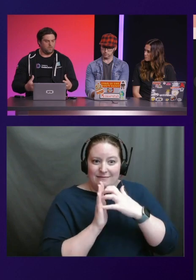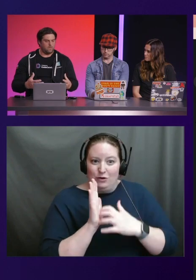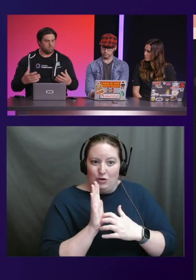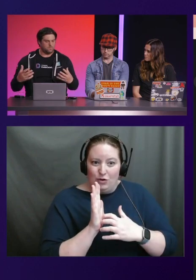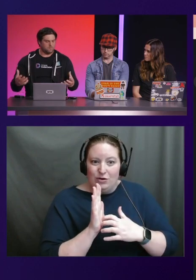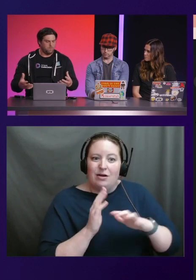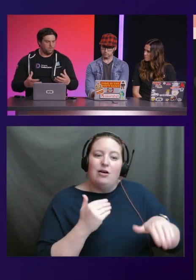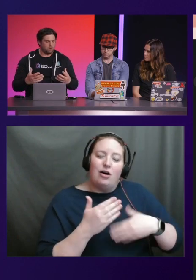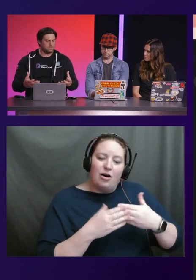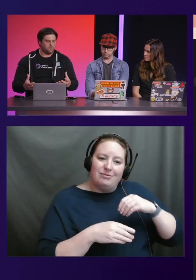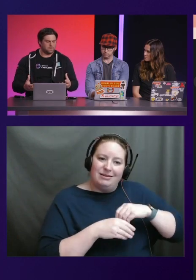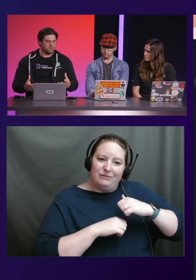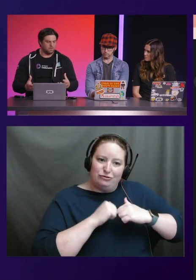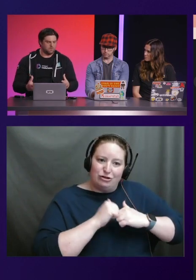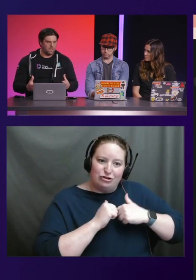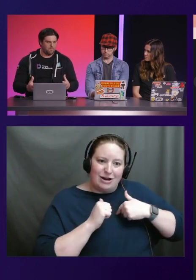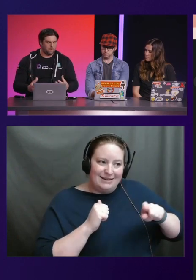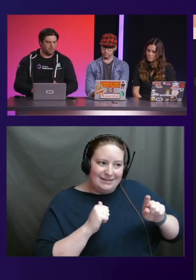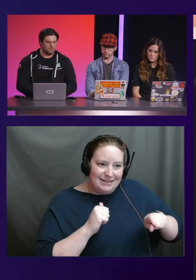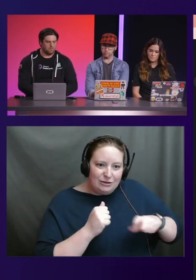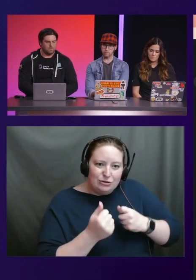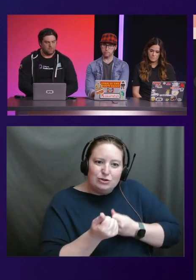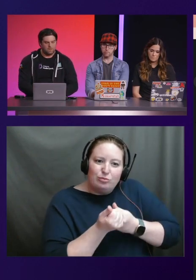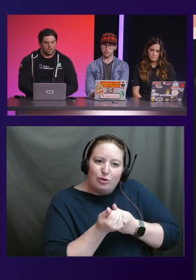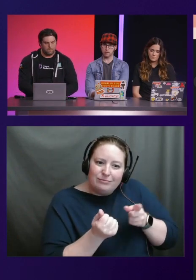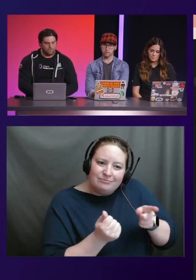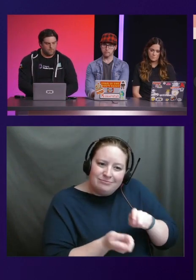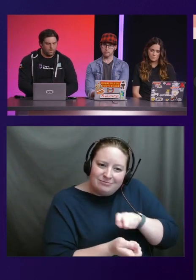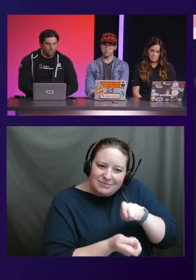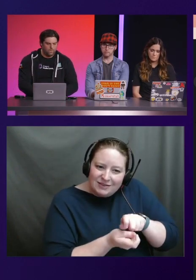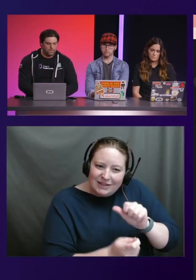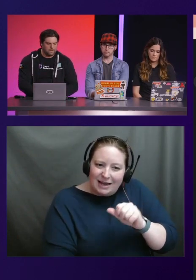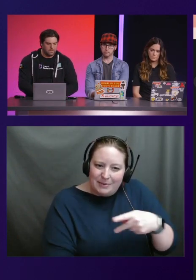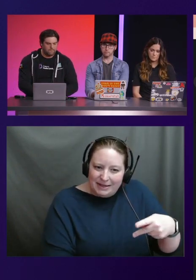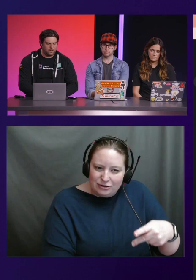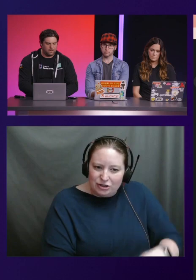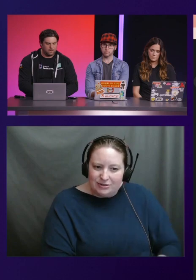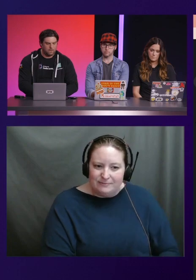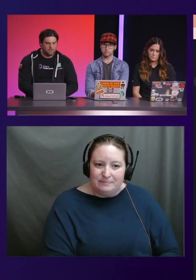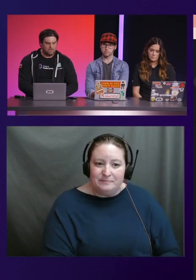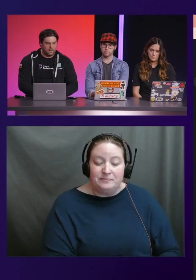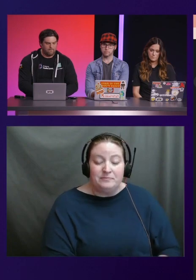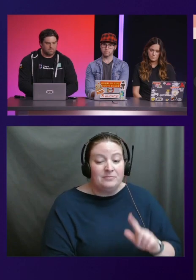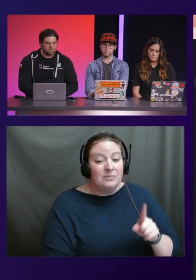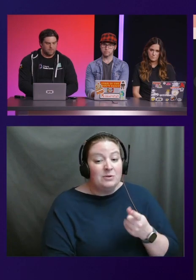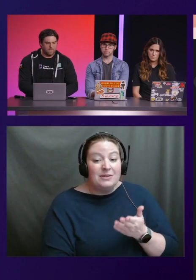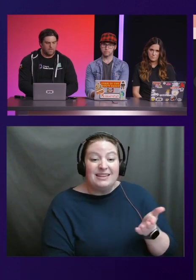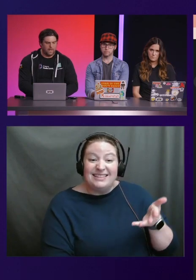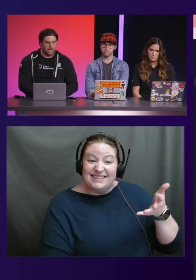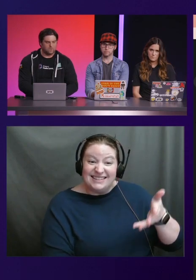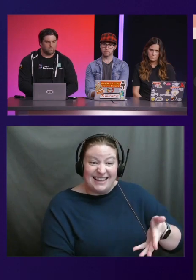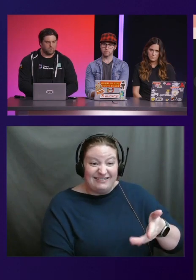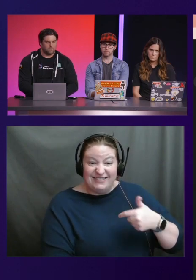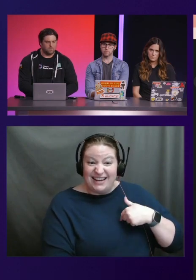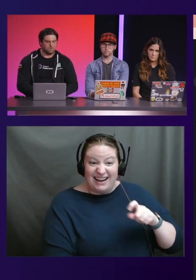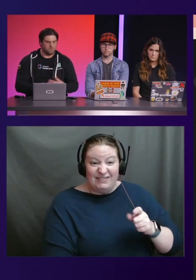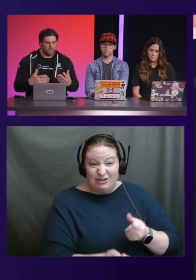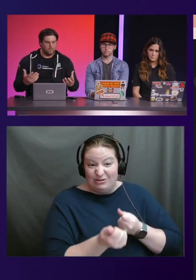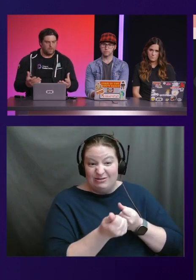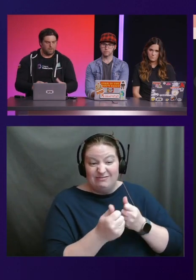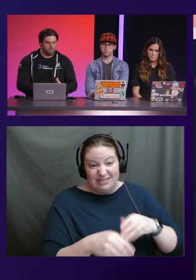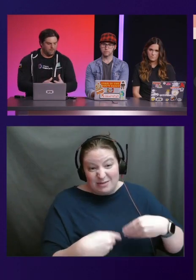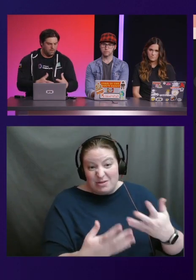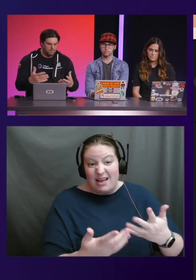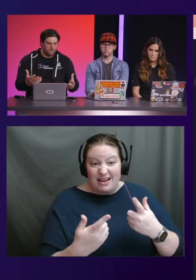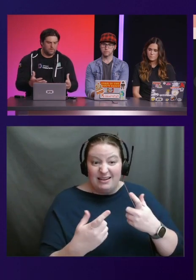need to support this particular application. The only thing that's left here is I have to supply actual working code. So I